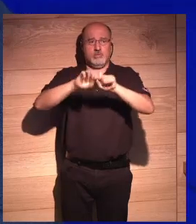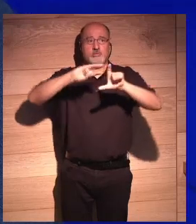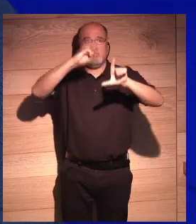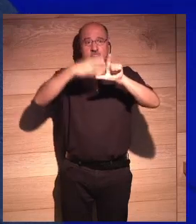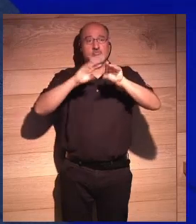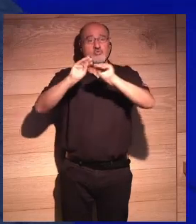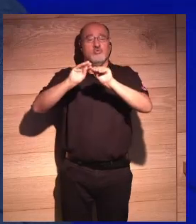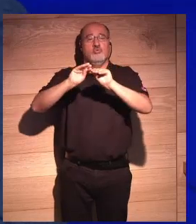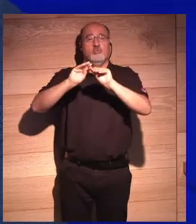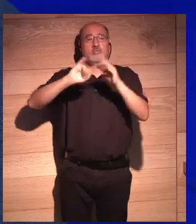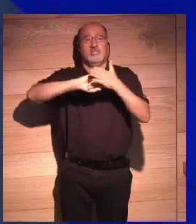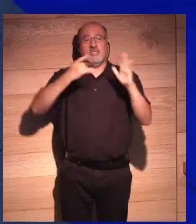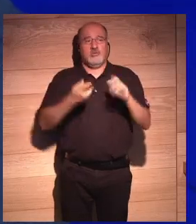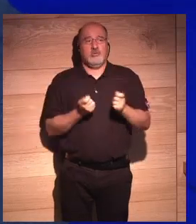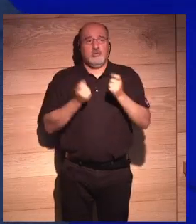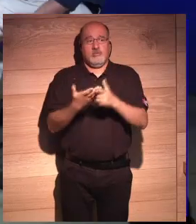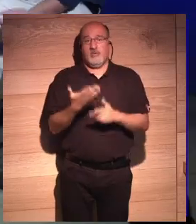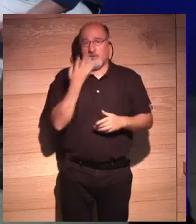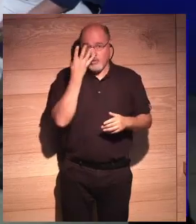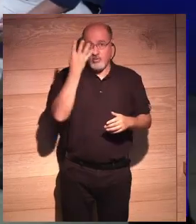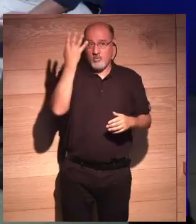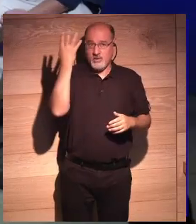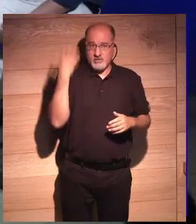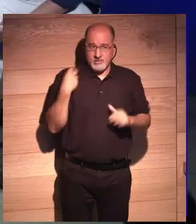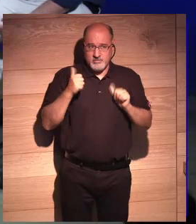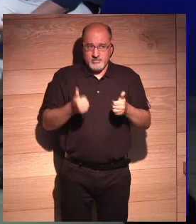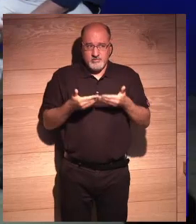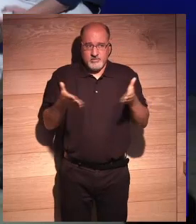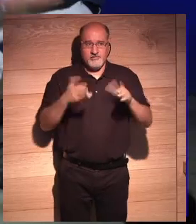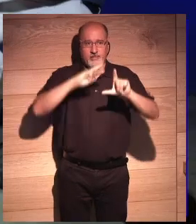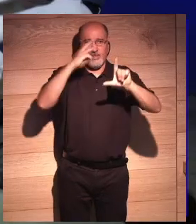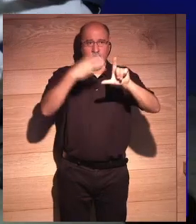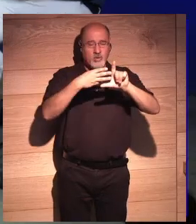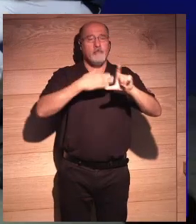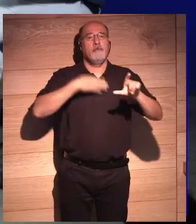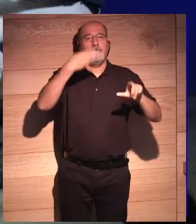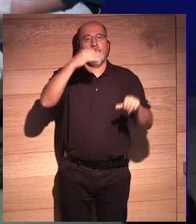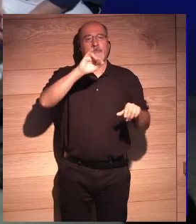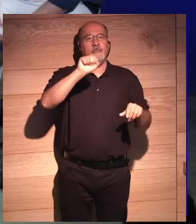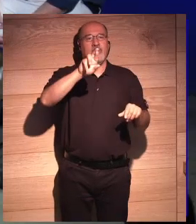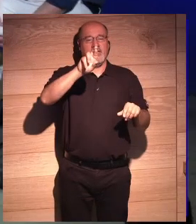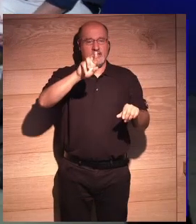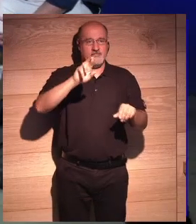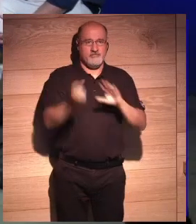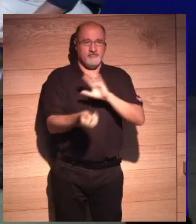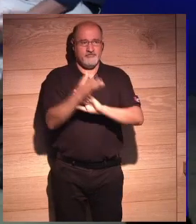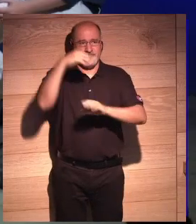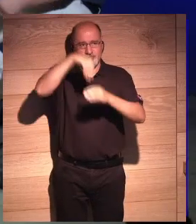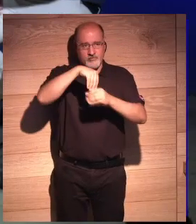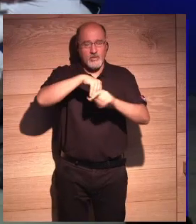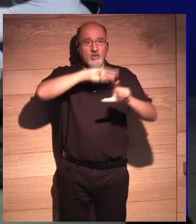real data visualization. So 4 years ago, we created a VR website to